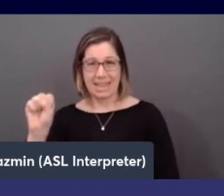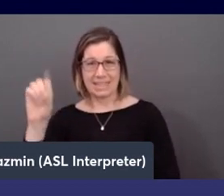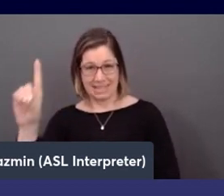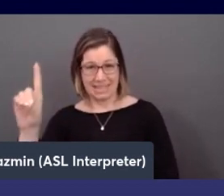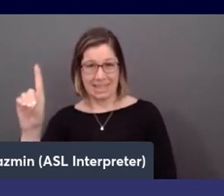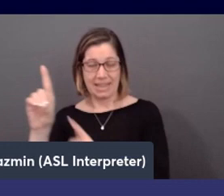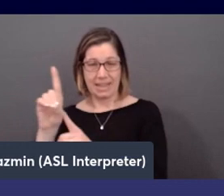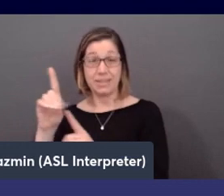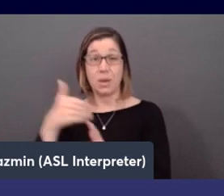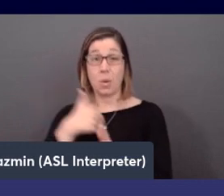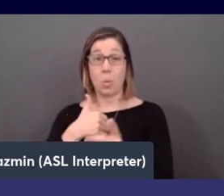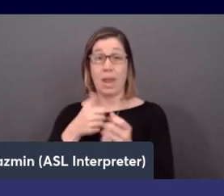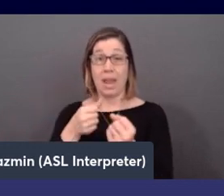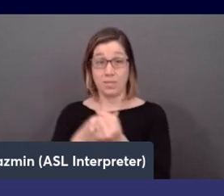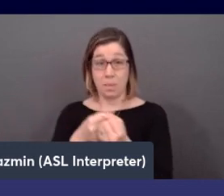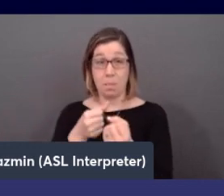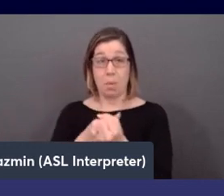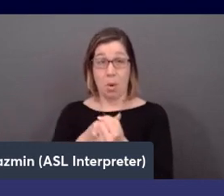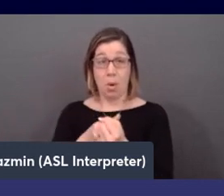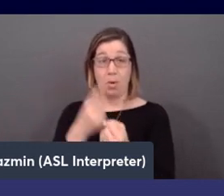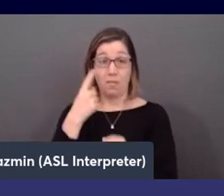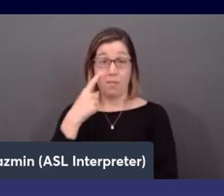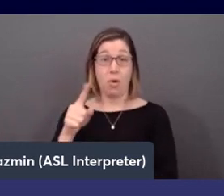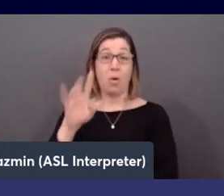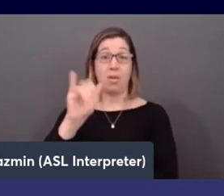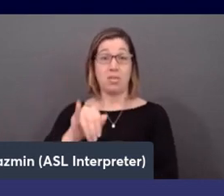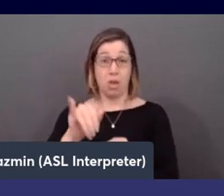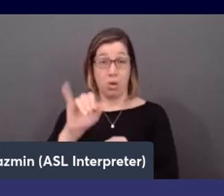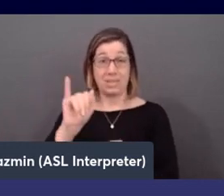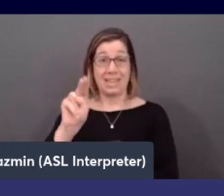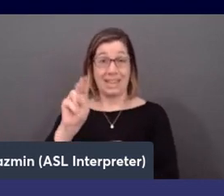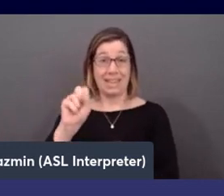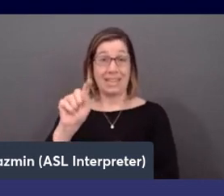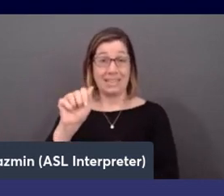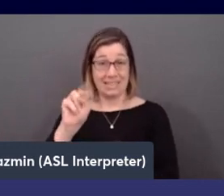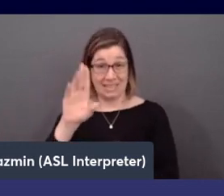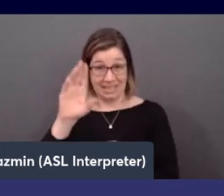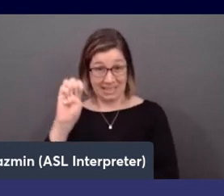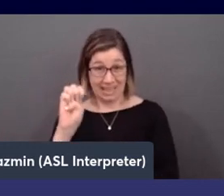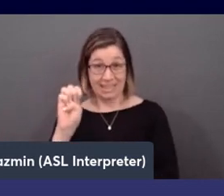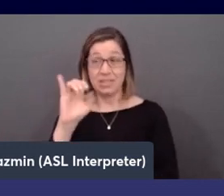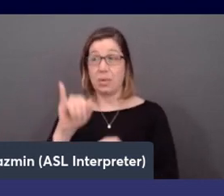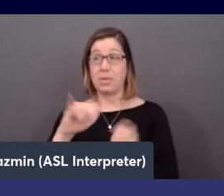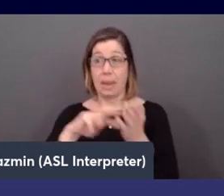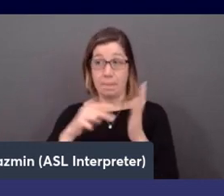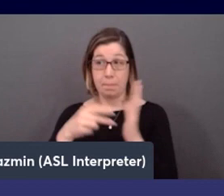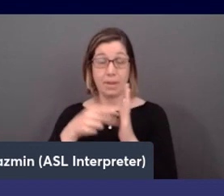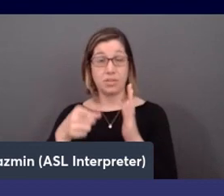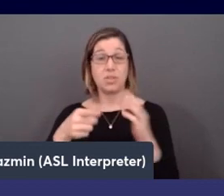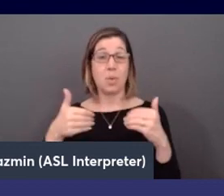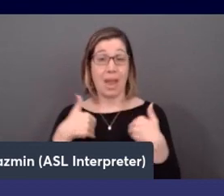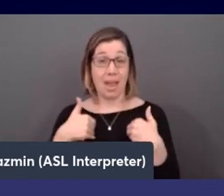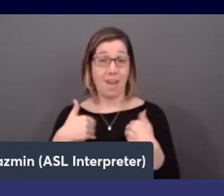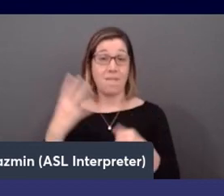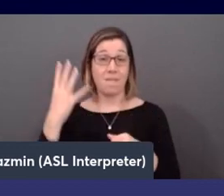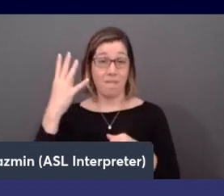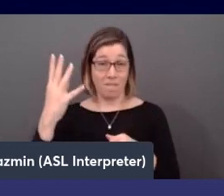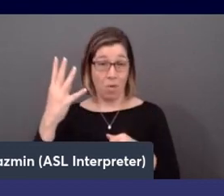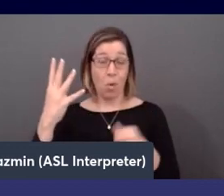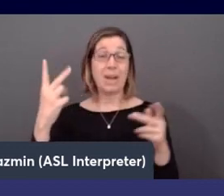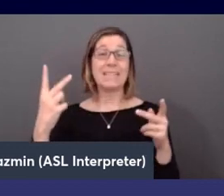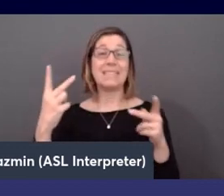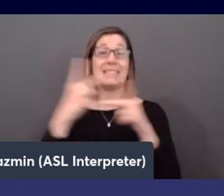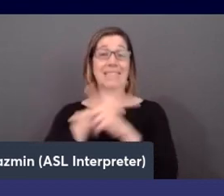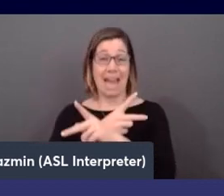for R6GD instances that are from the Graviton family. So that means you have 4 times as much